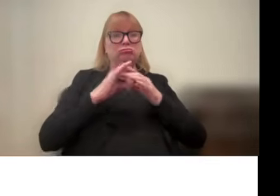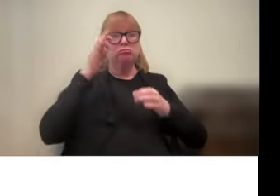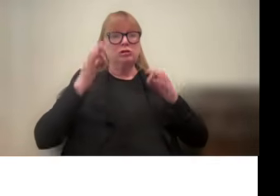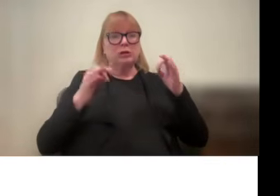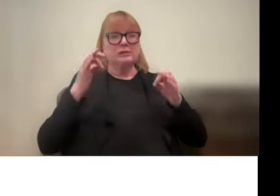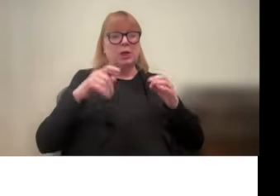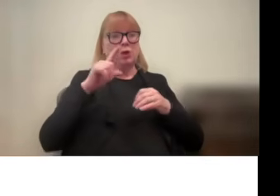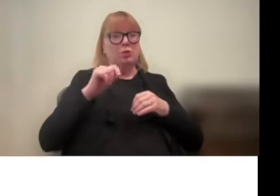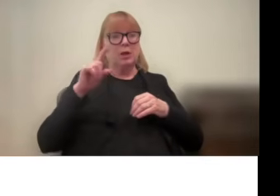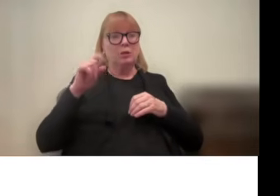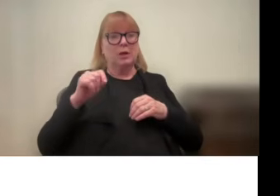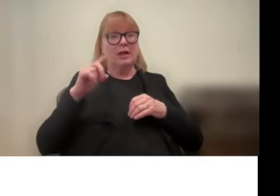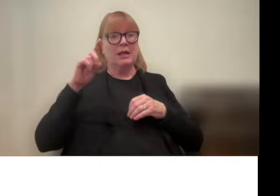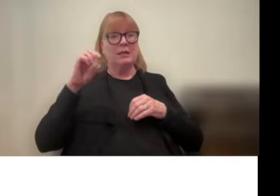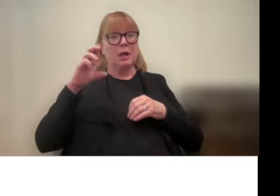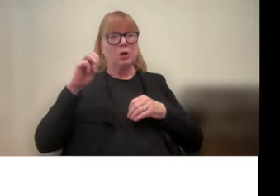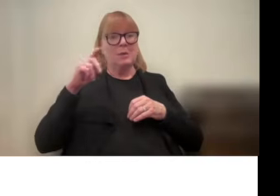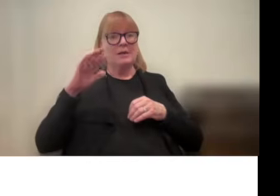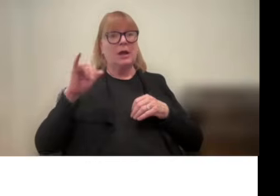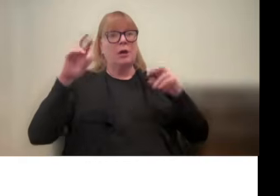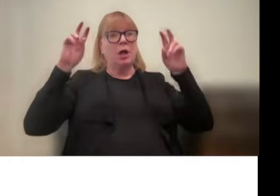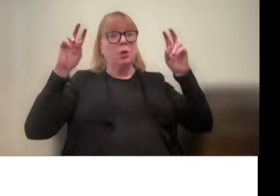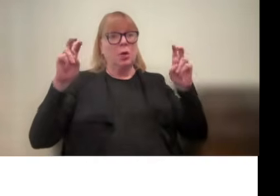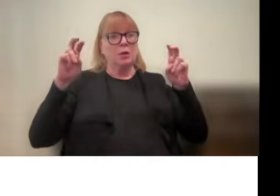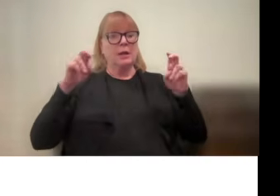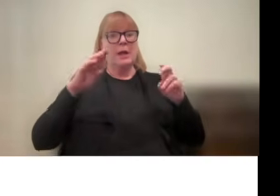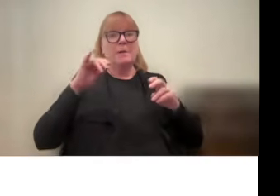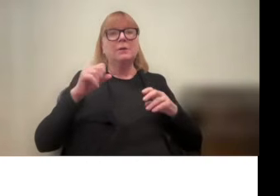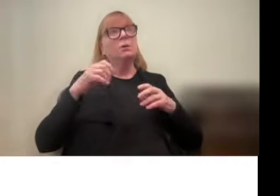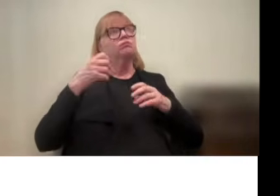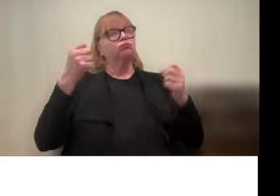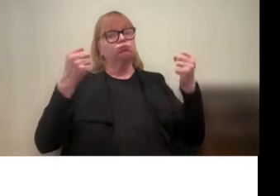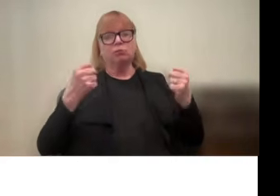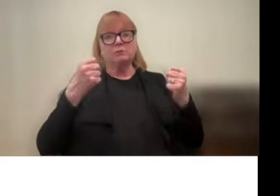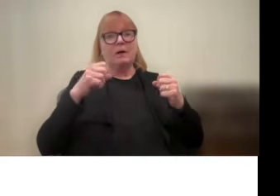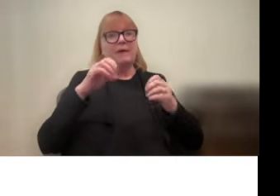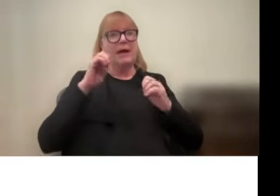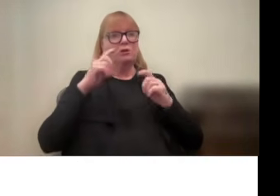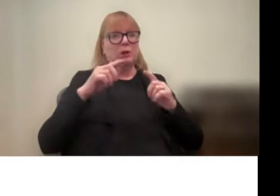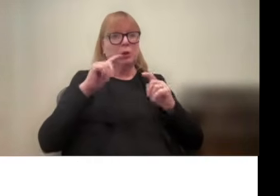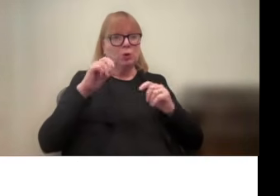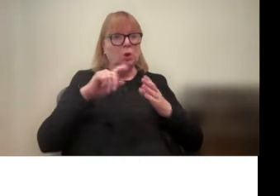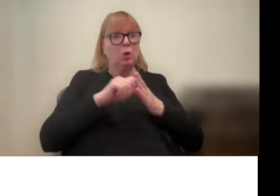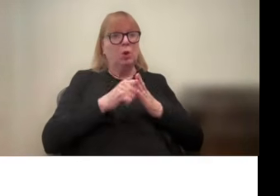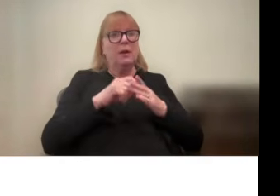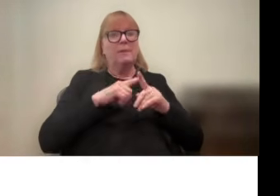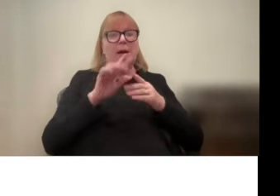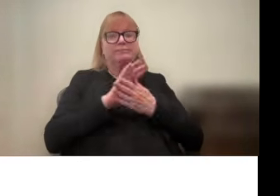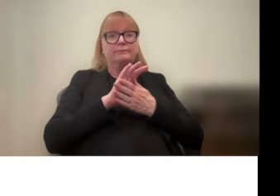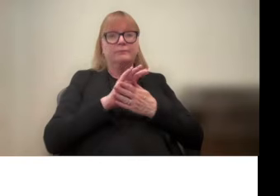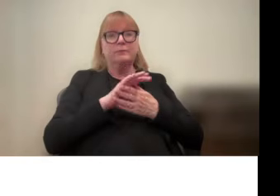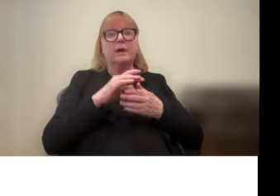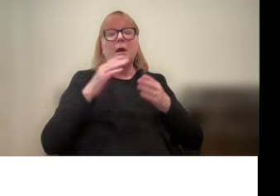2020 documentary Coded Bias, which is an incredibly powerful educational tool, but it really brought